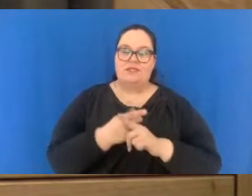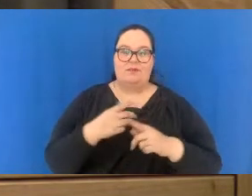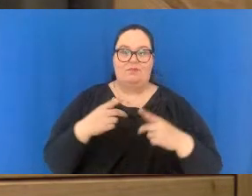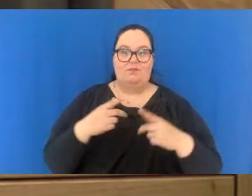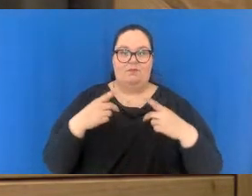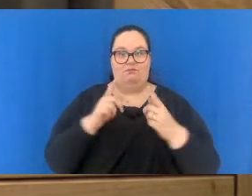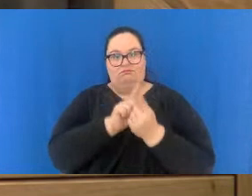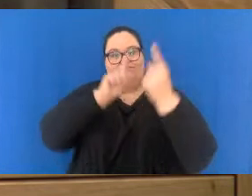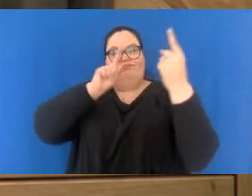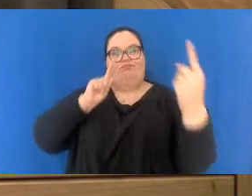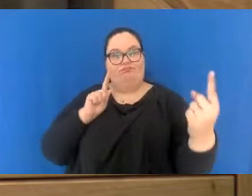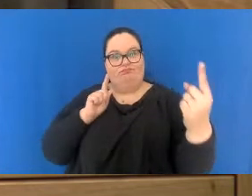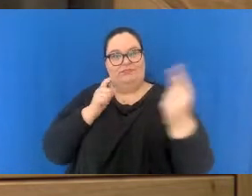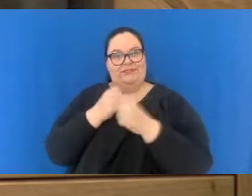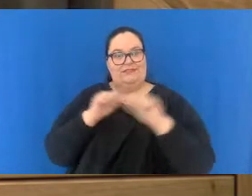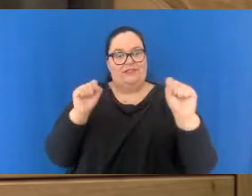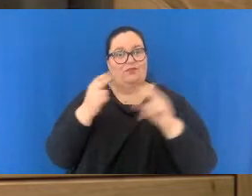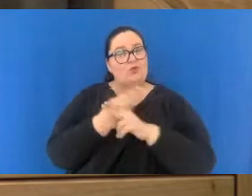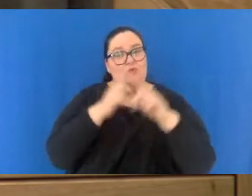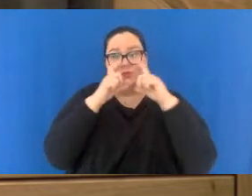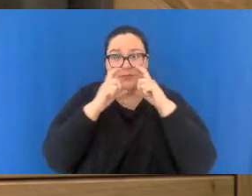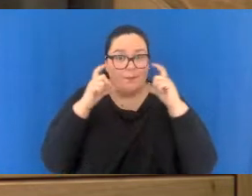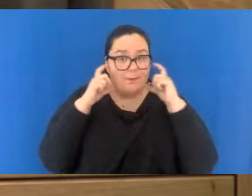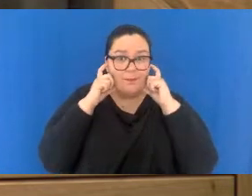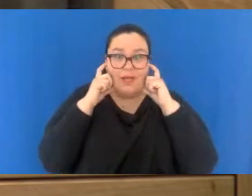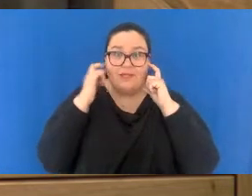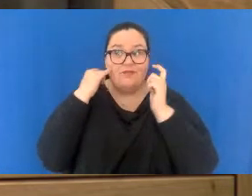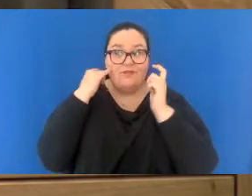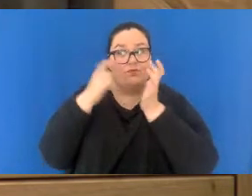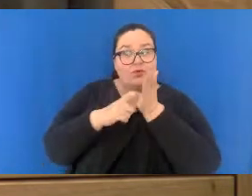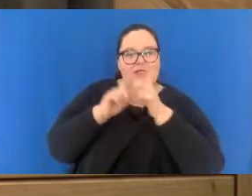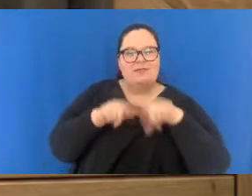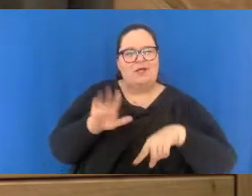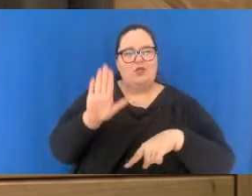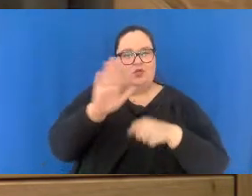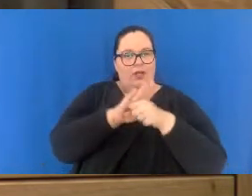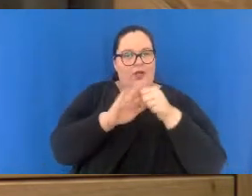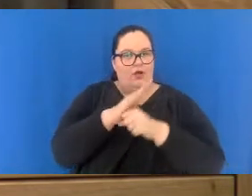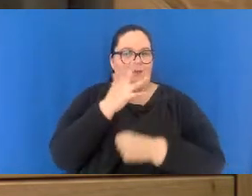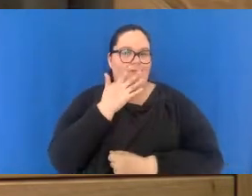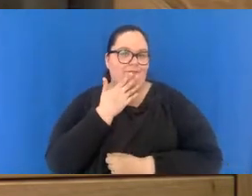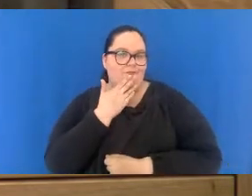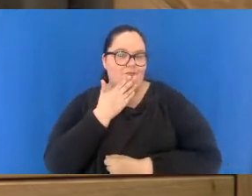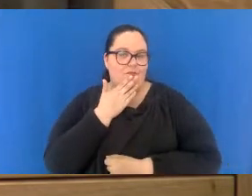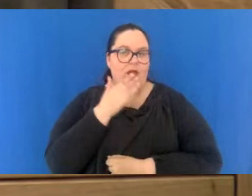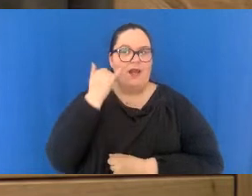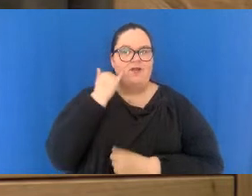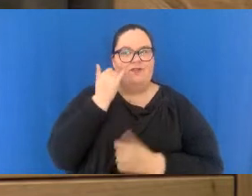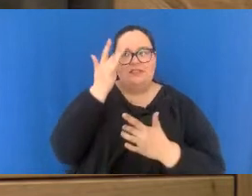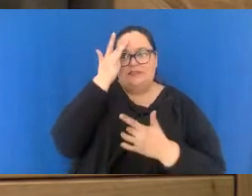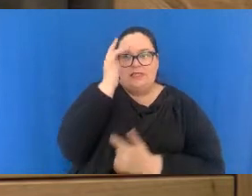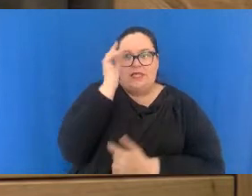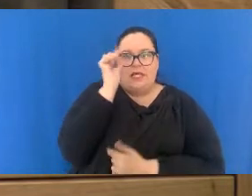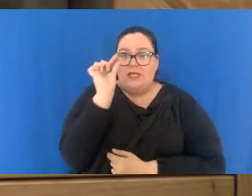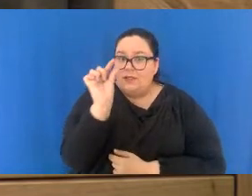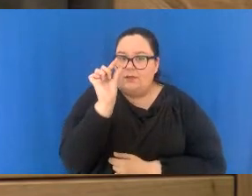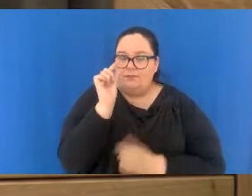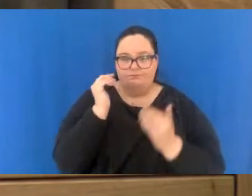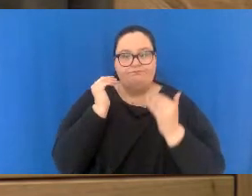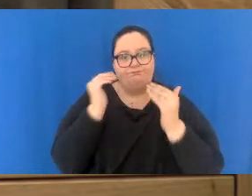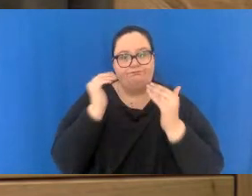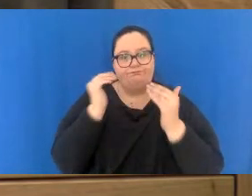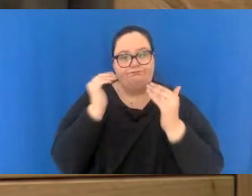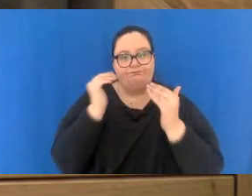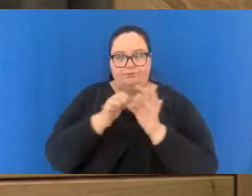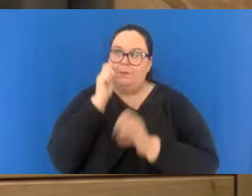from others, wear a mask as required based on our alert level, and get tested if we have any symptoms.